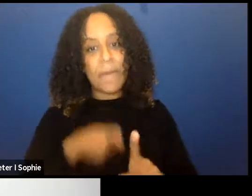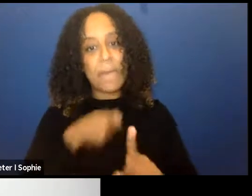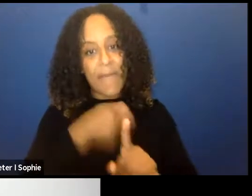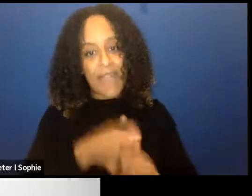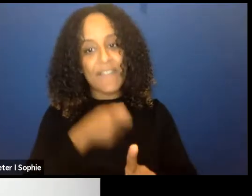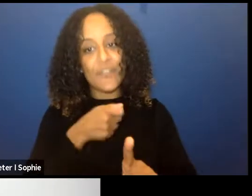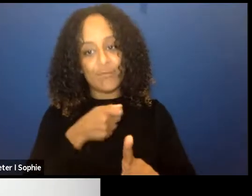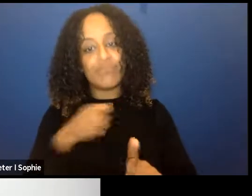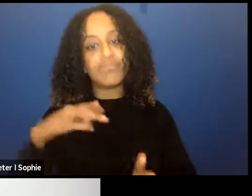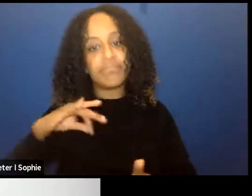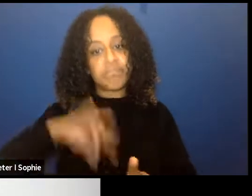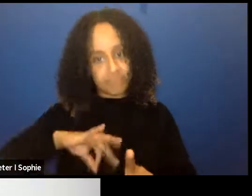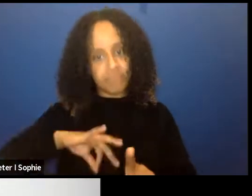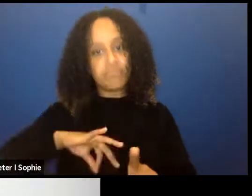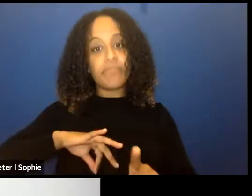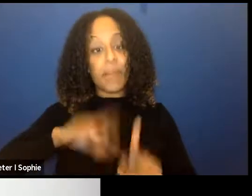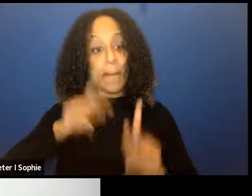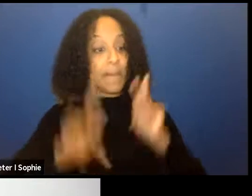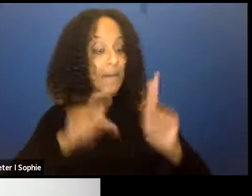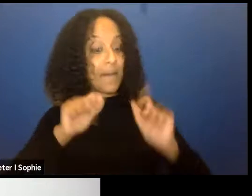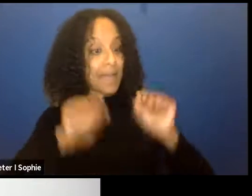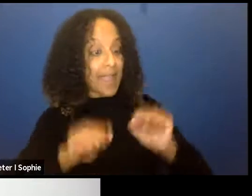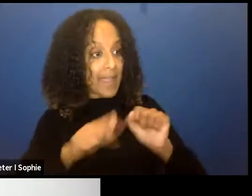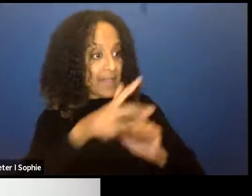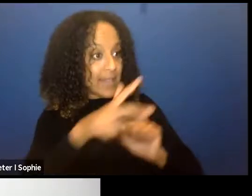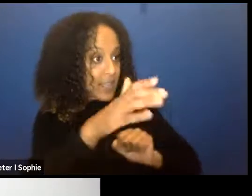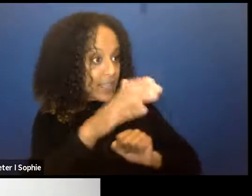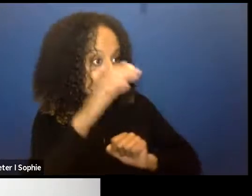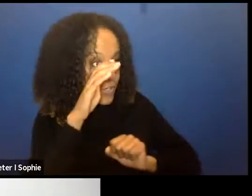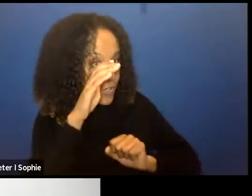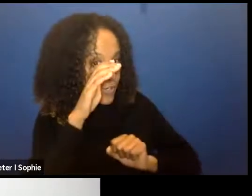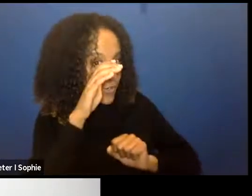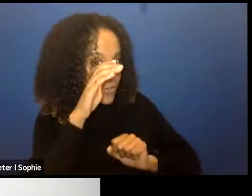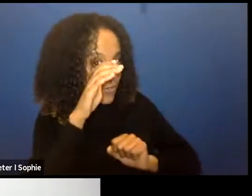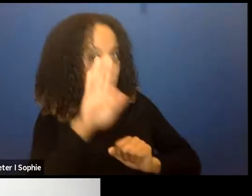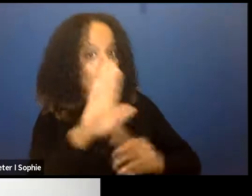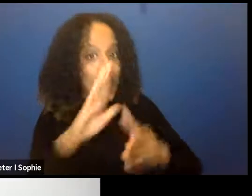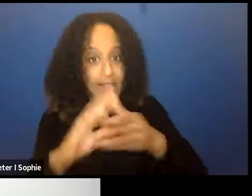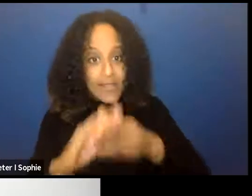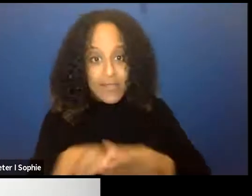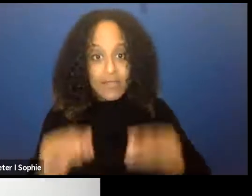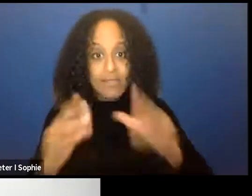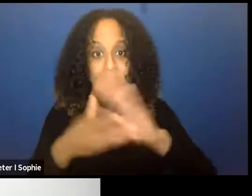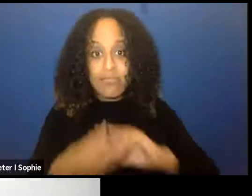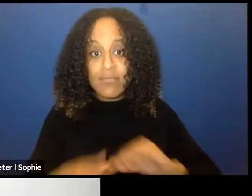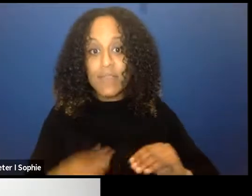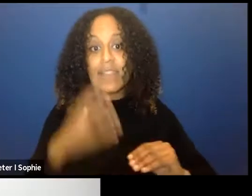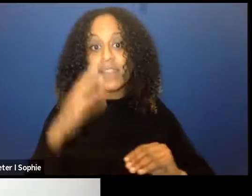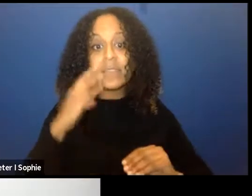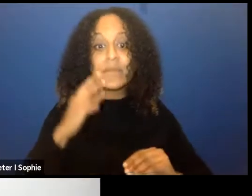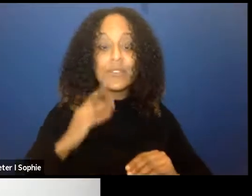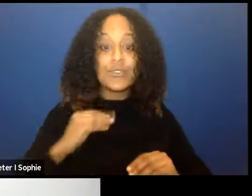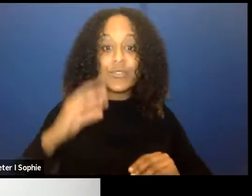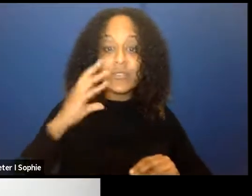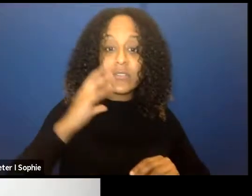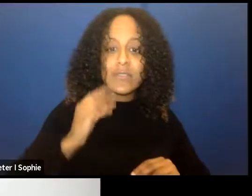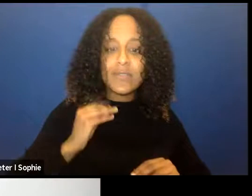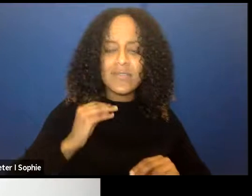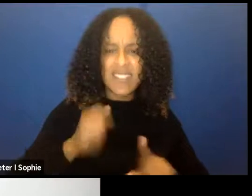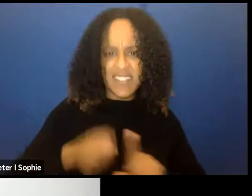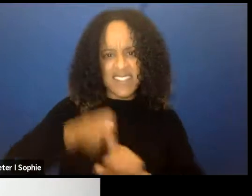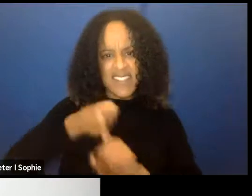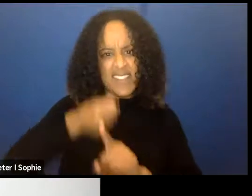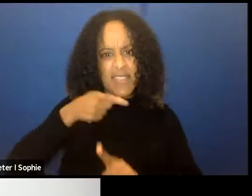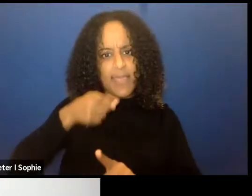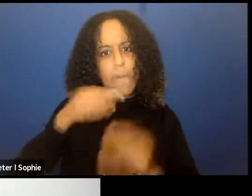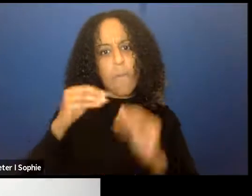can hear what your experience is, they're far more likely to, it hits them more